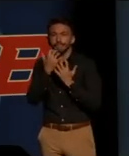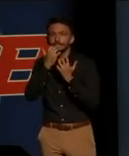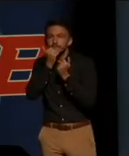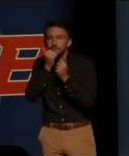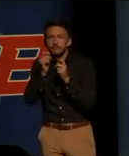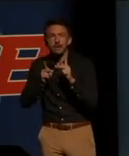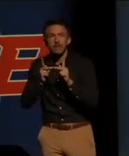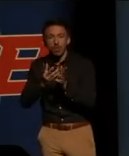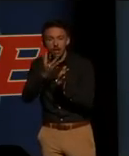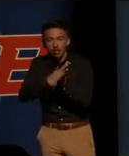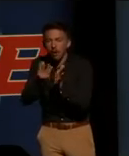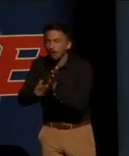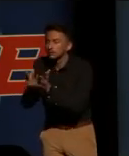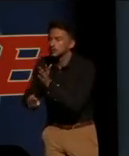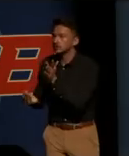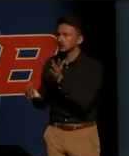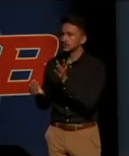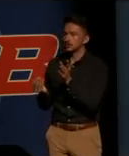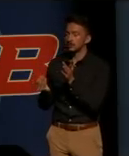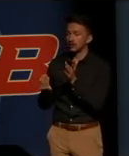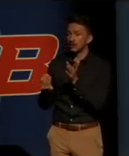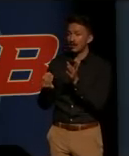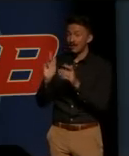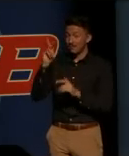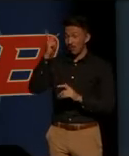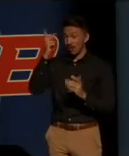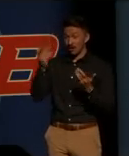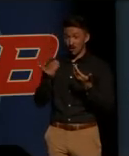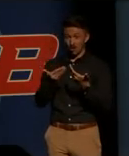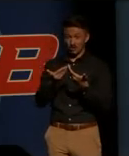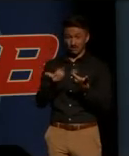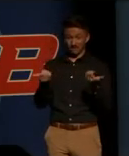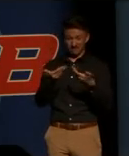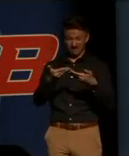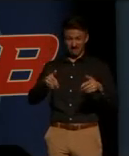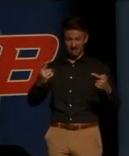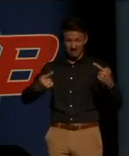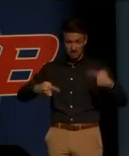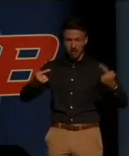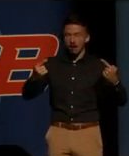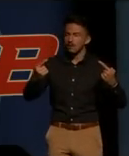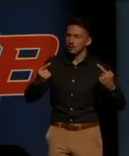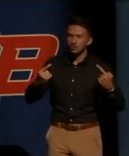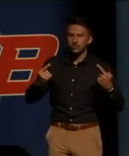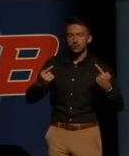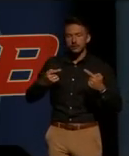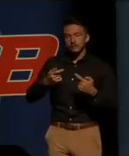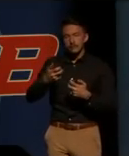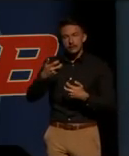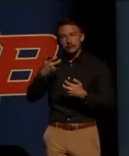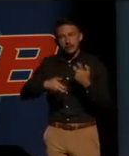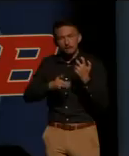division has been an enormous burden for everyone to navigate through.